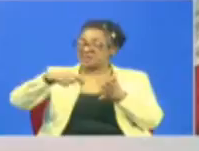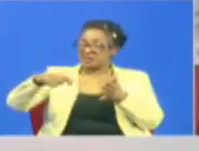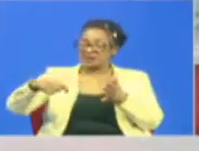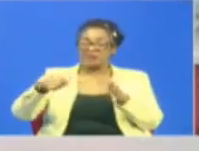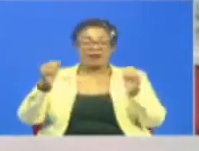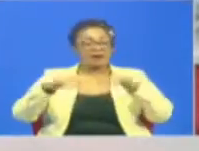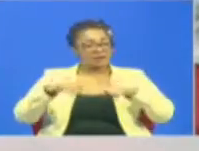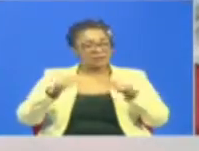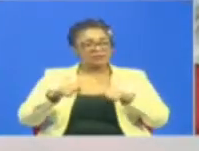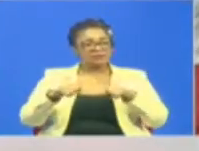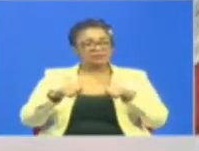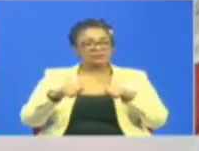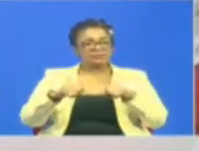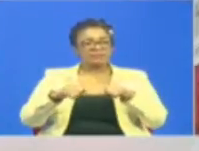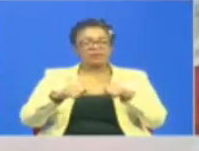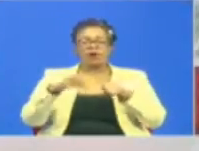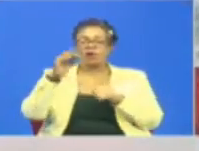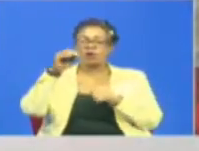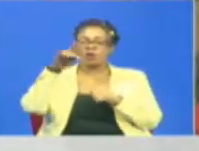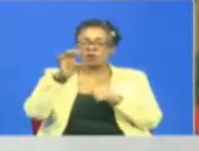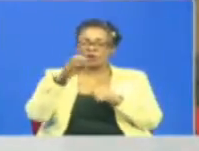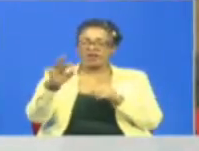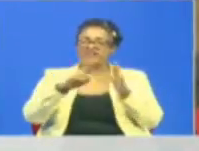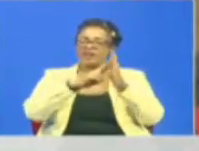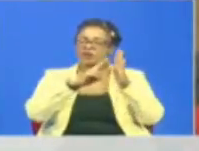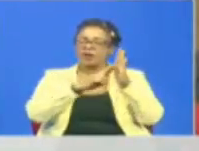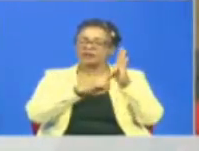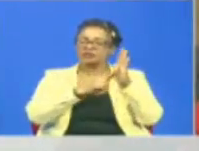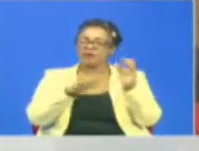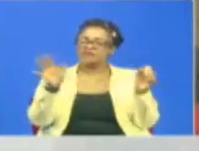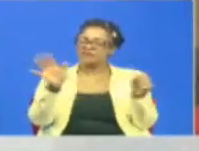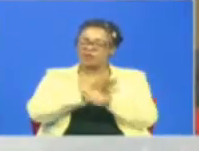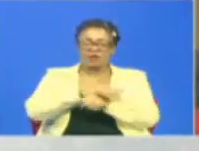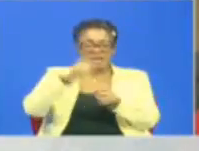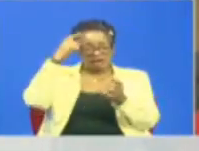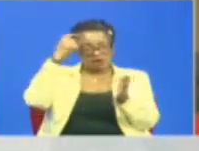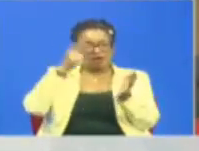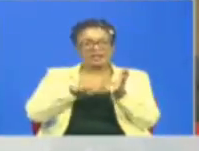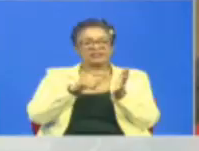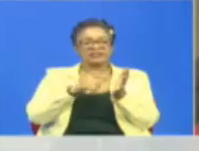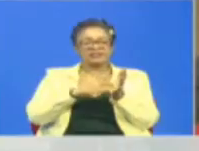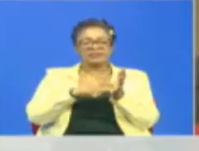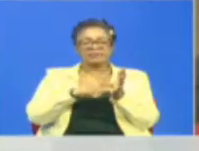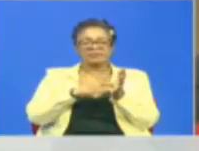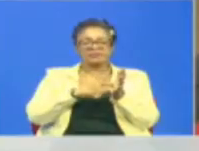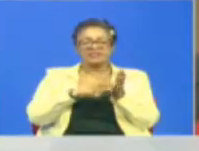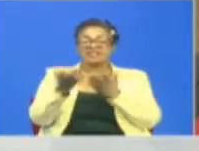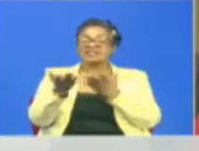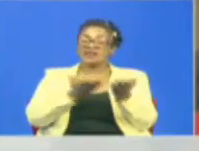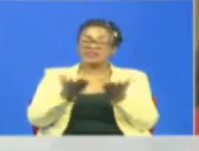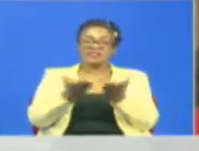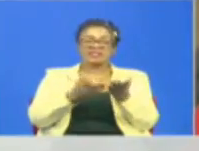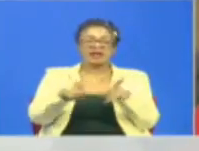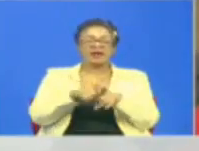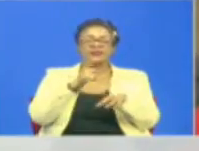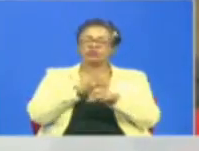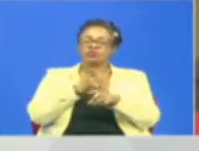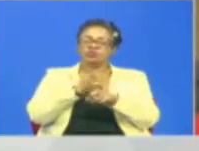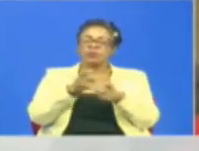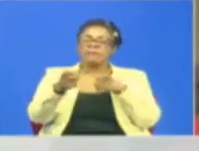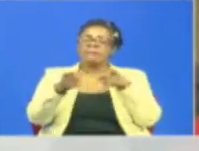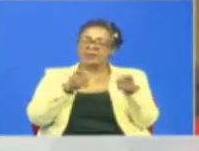Part 6 of the Code of Regulations therefore fully recognizes the schemes of services as tools to manage